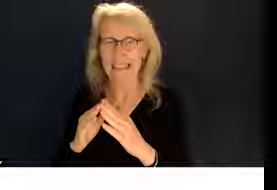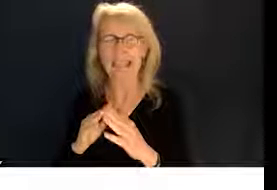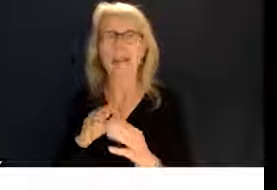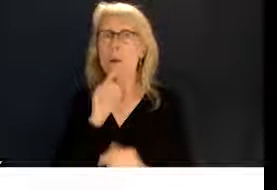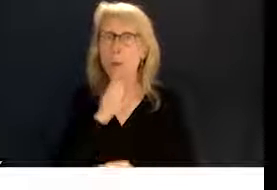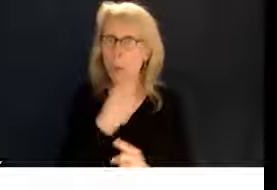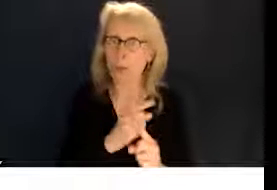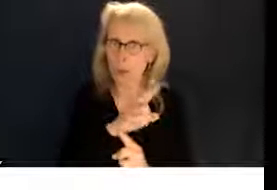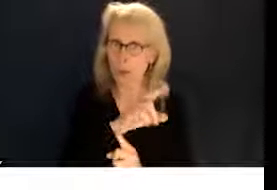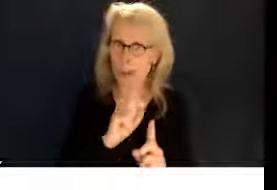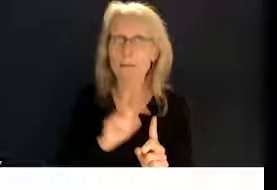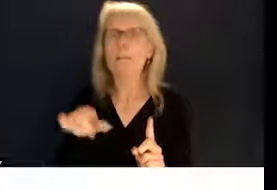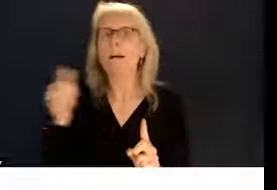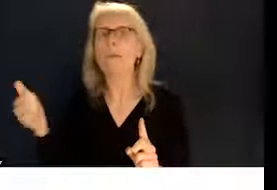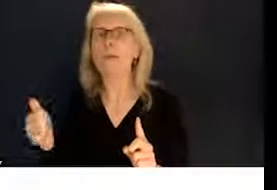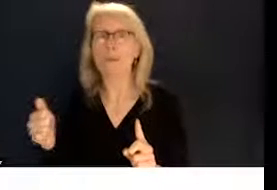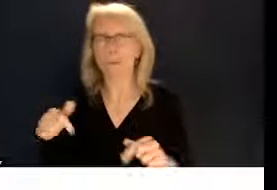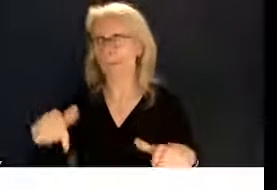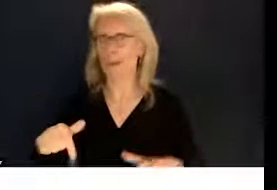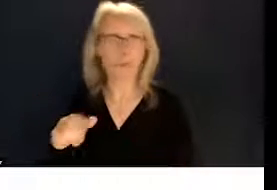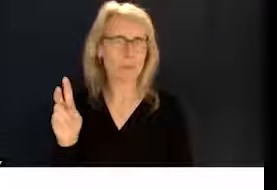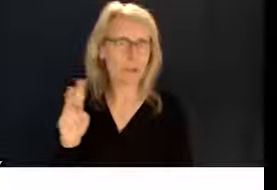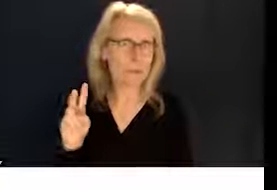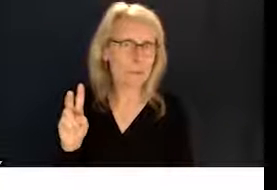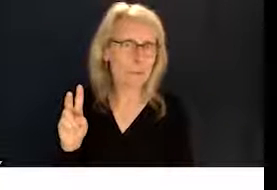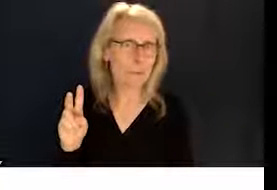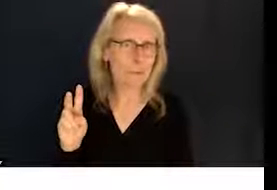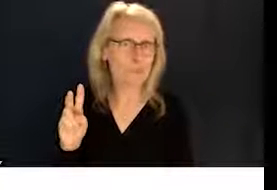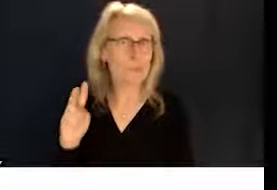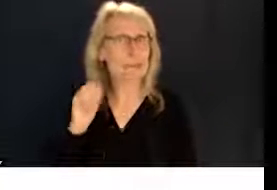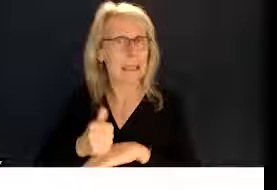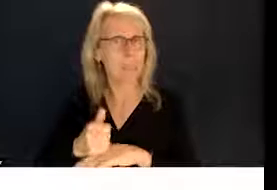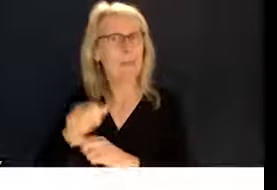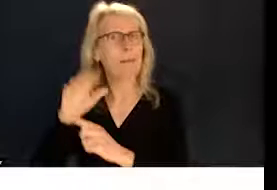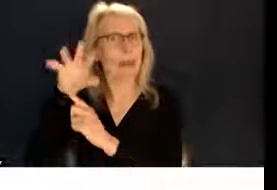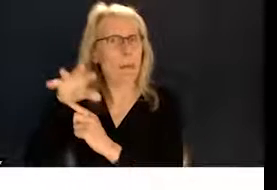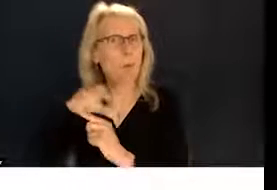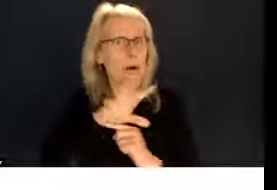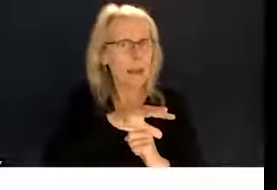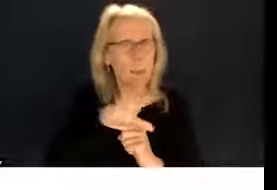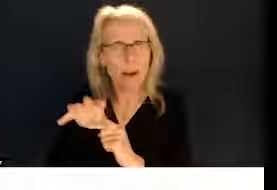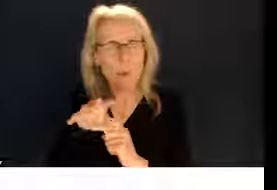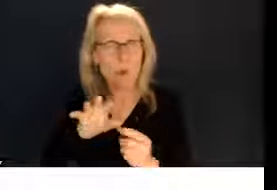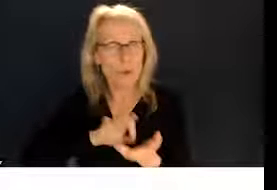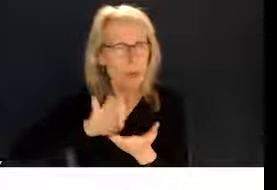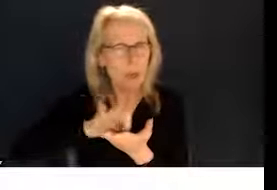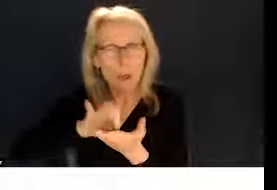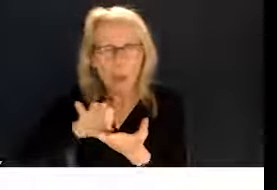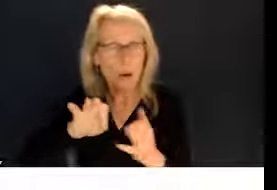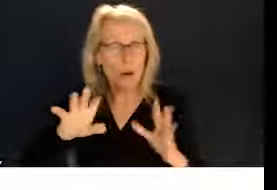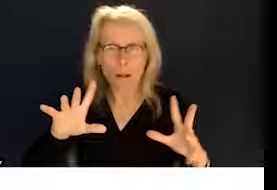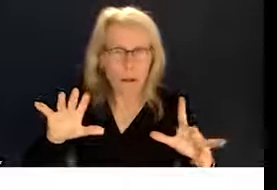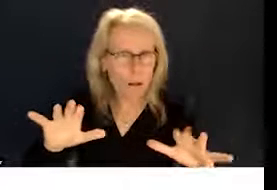United States, including here in Vancouver, right? So this is a consortium that continues to grow, that allows us